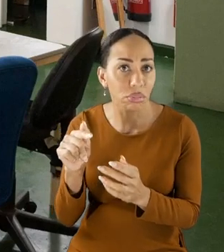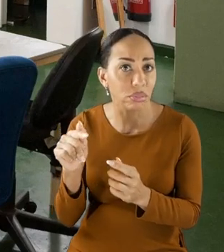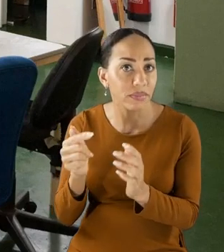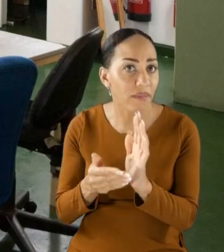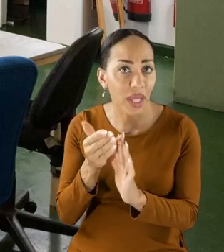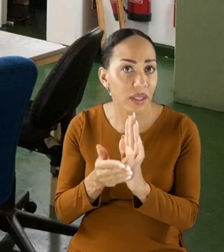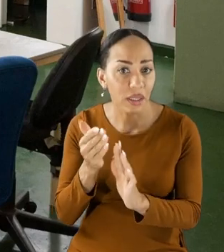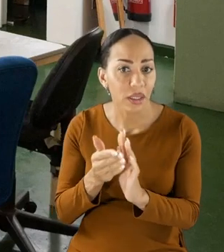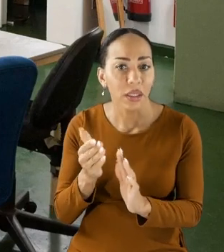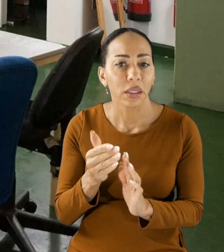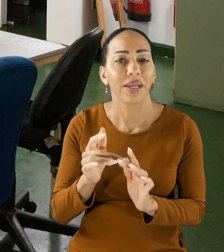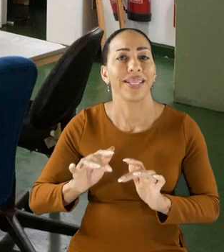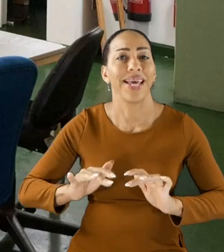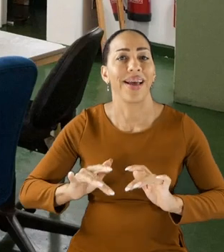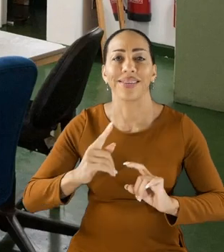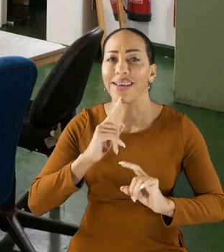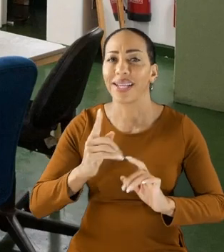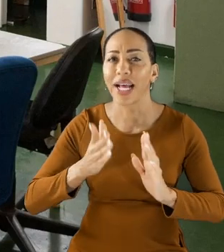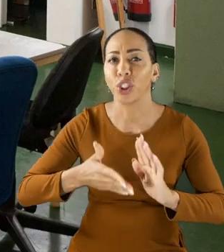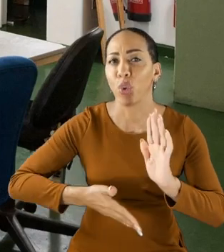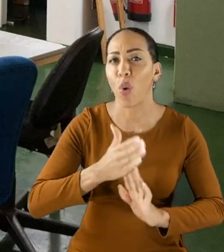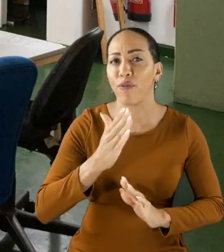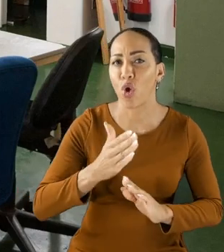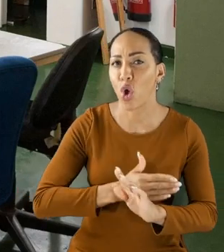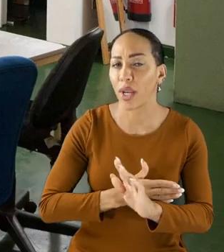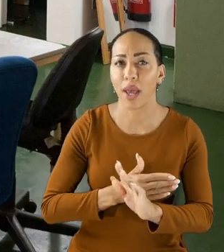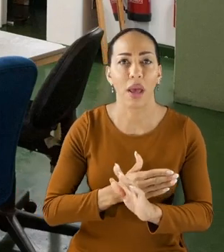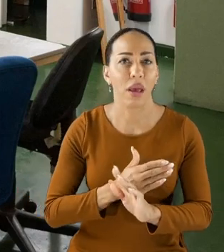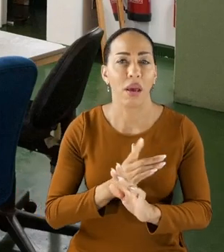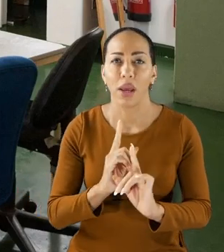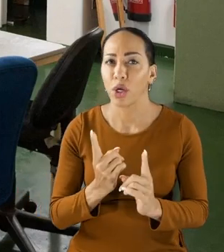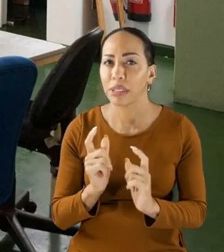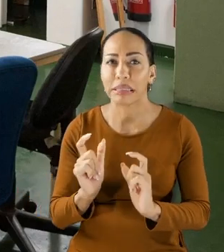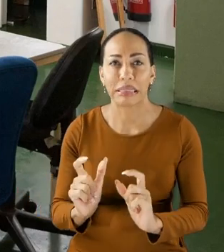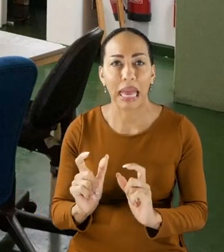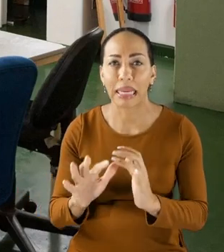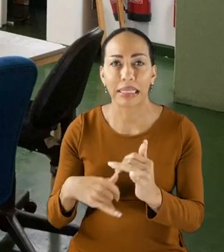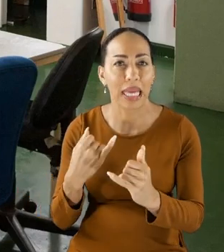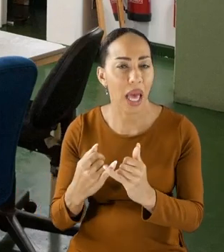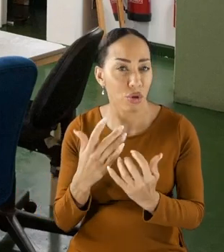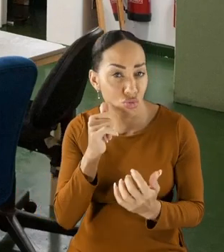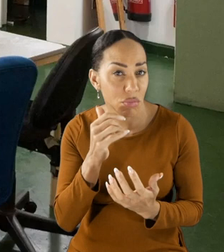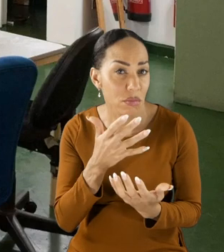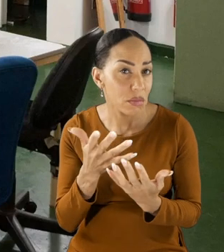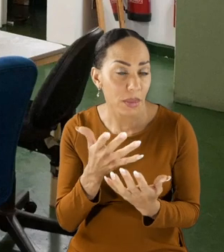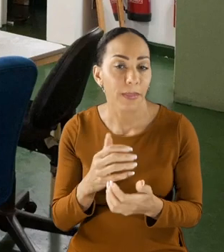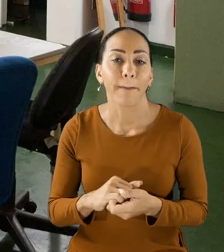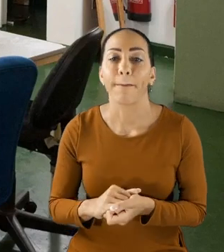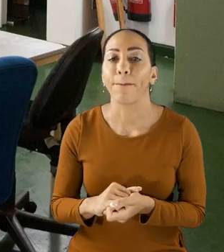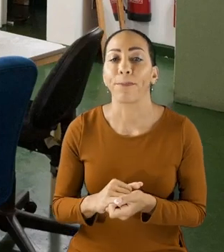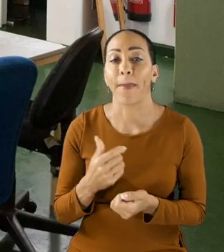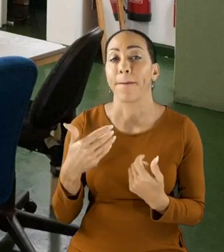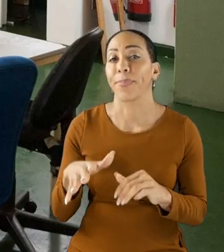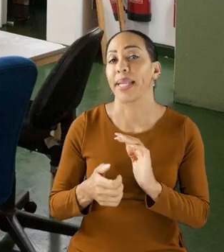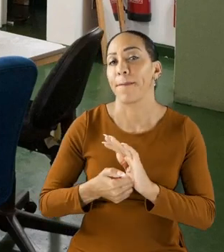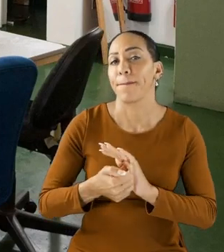He did say he's in the text in the chat. He mentioned he had to get off somewhere earlier, or couldn't hang on till the end. I've